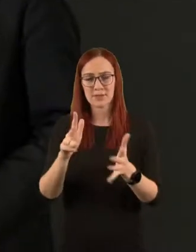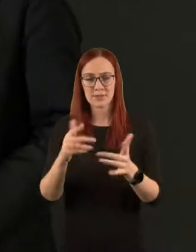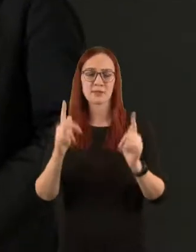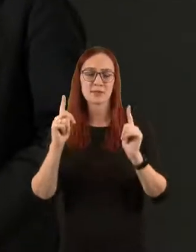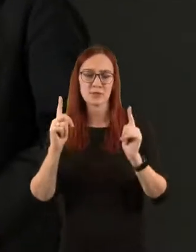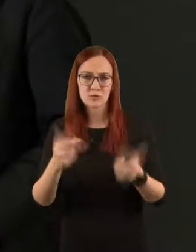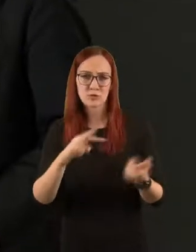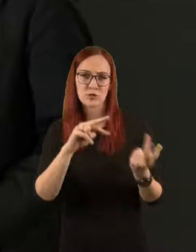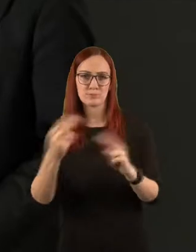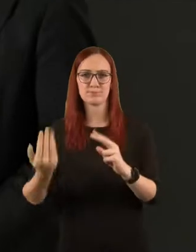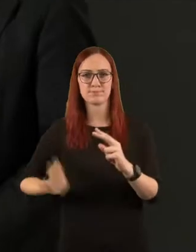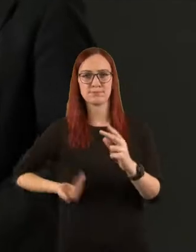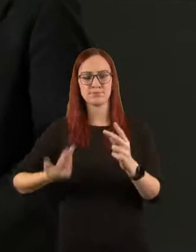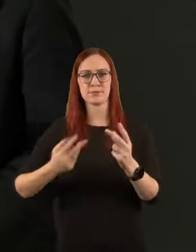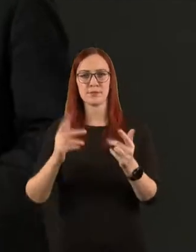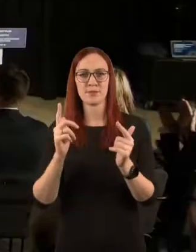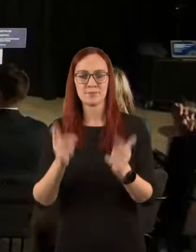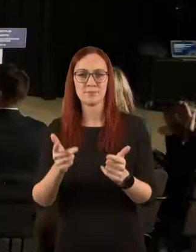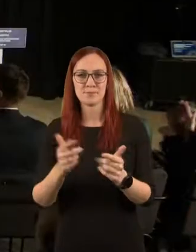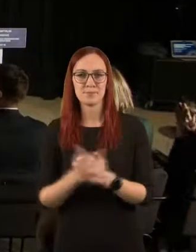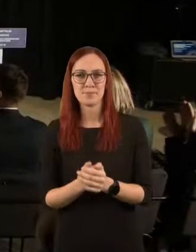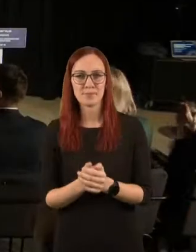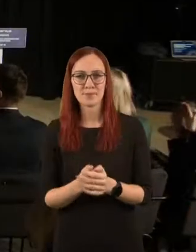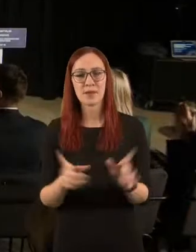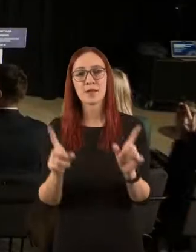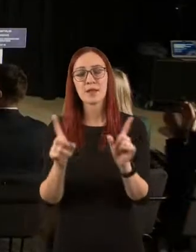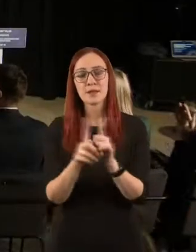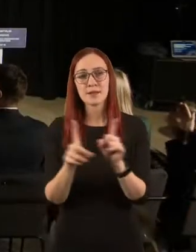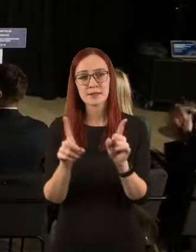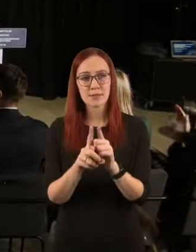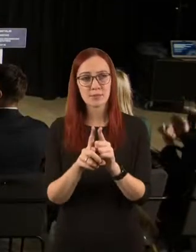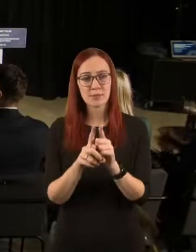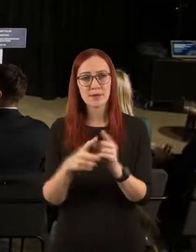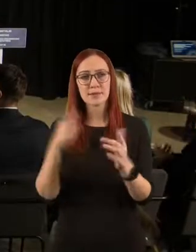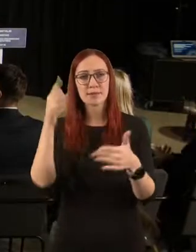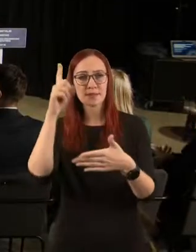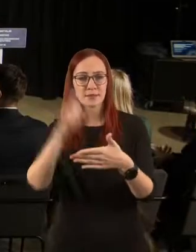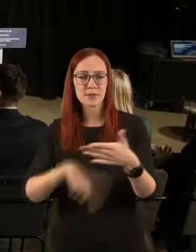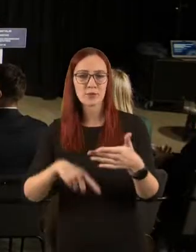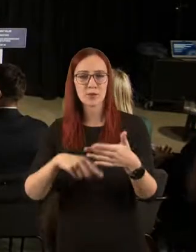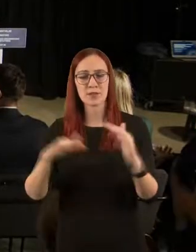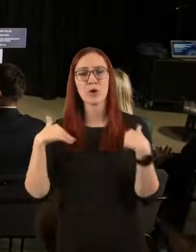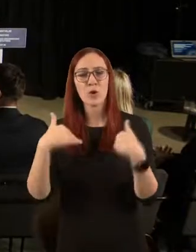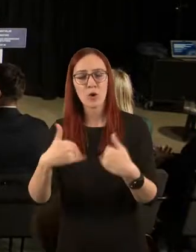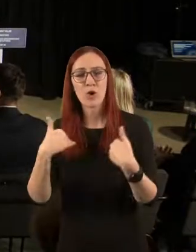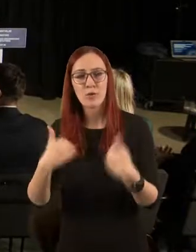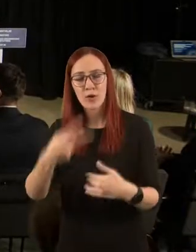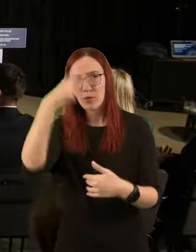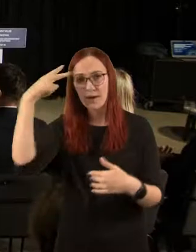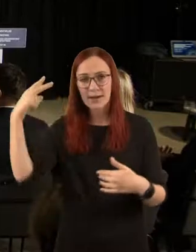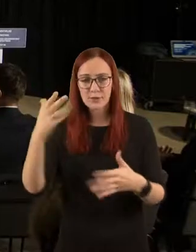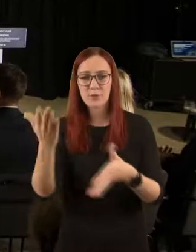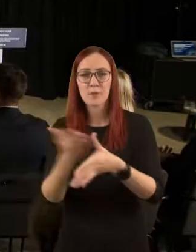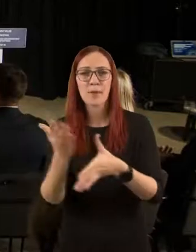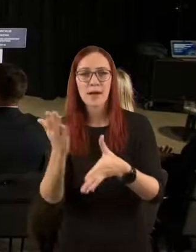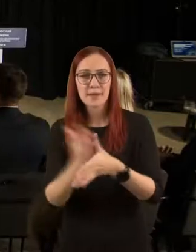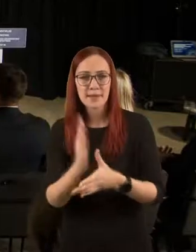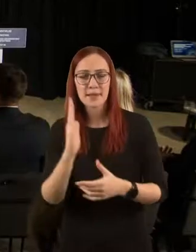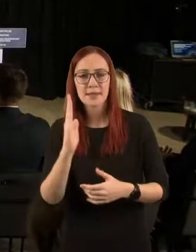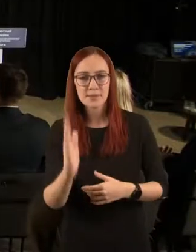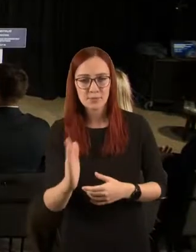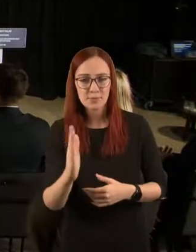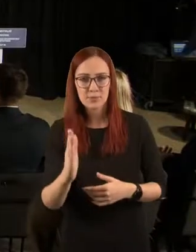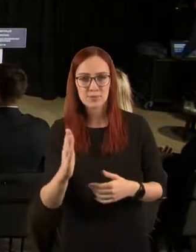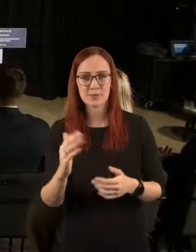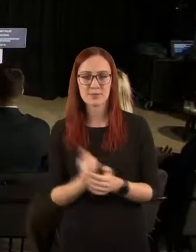you. Thank you, Mr. Cormann. Ekonominio bendradarbiavimo ir plėtros organizacijos generalinis sekretorius. Thank you, Mr.